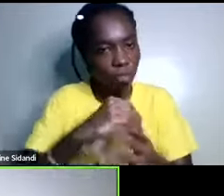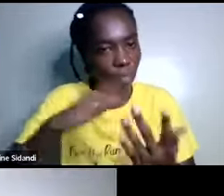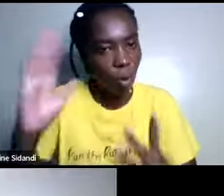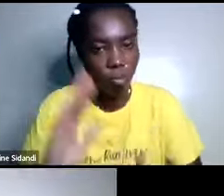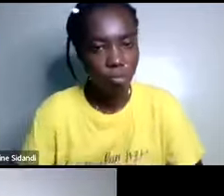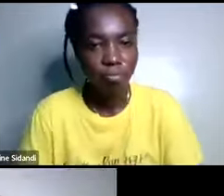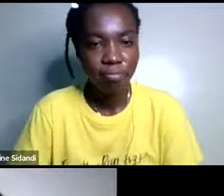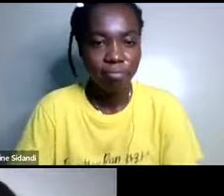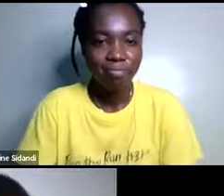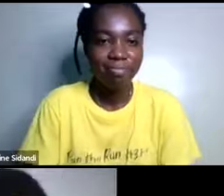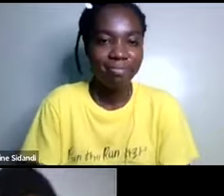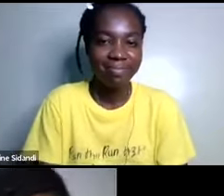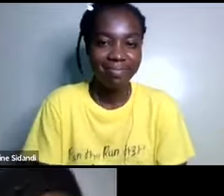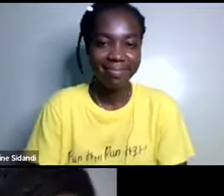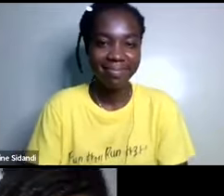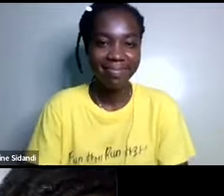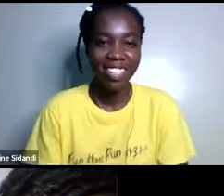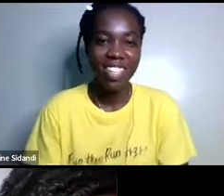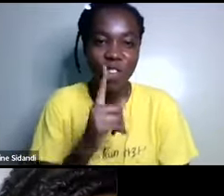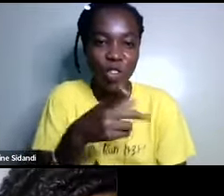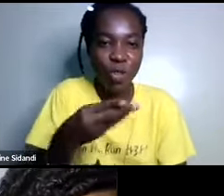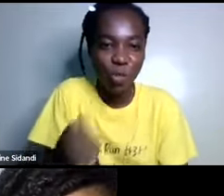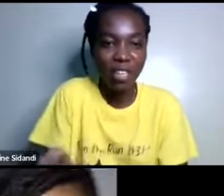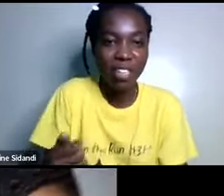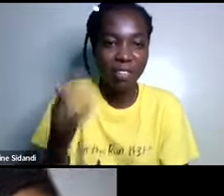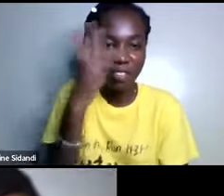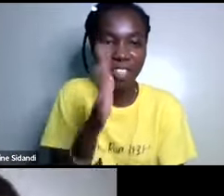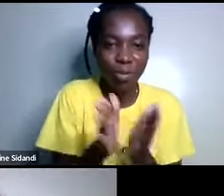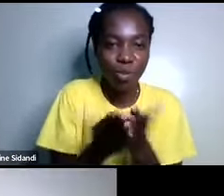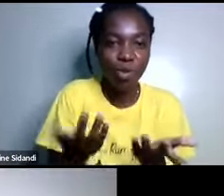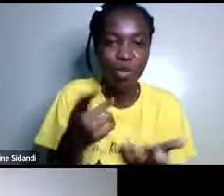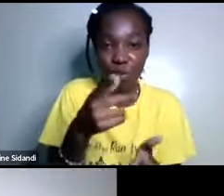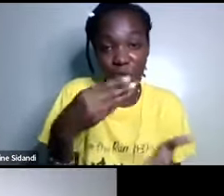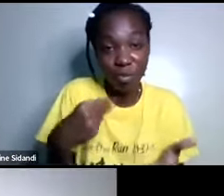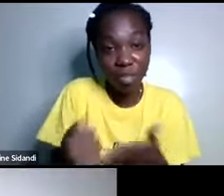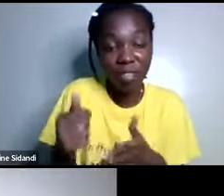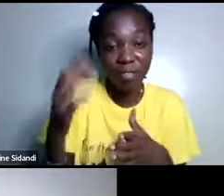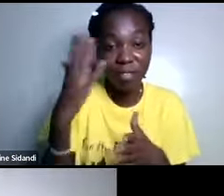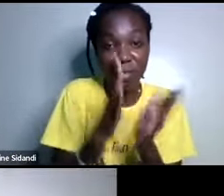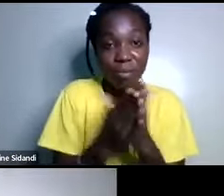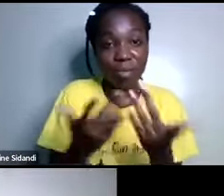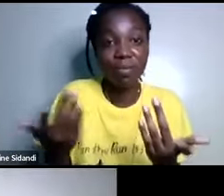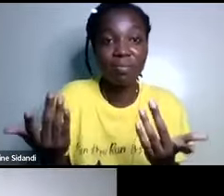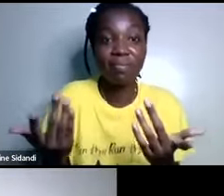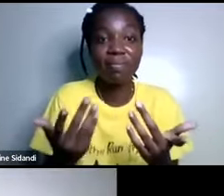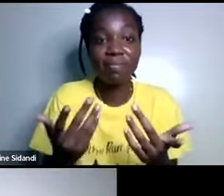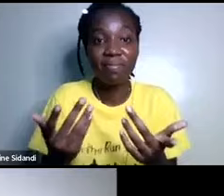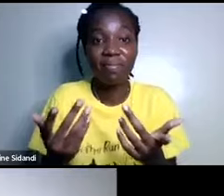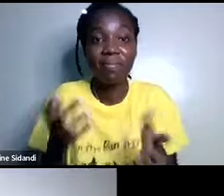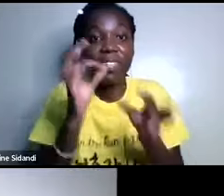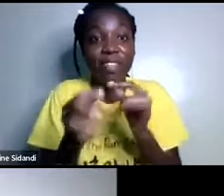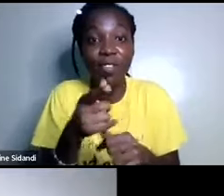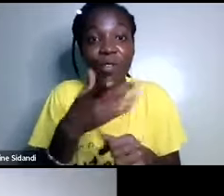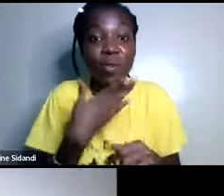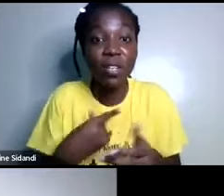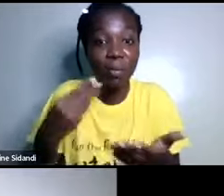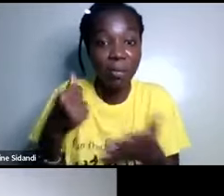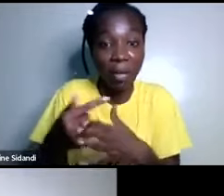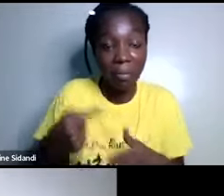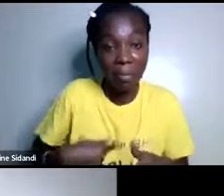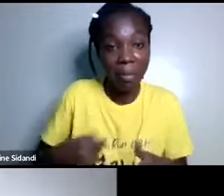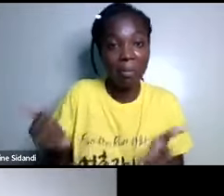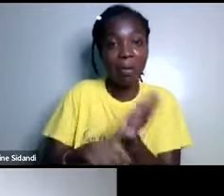You pay Facebook. You pay Facebook, LinkedIn, all these guys. If you want to pay me, you can pay me and I will generate those